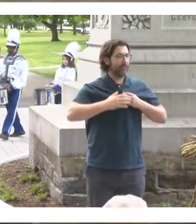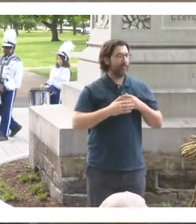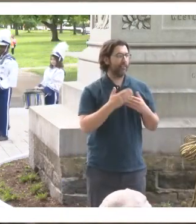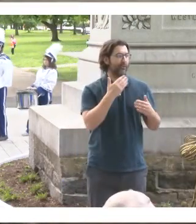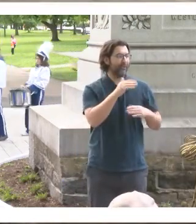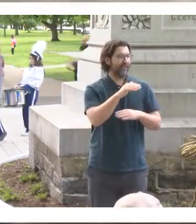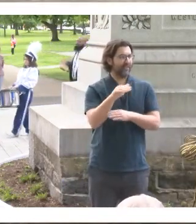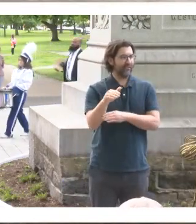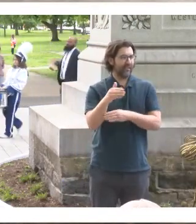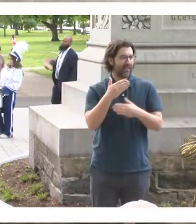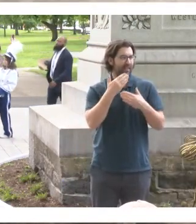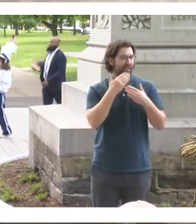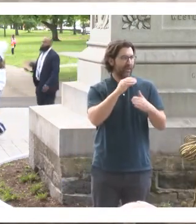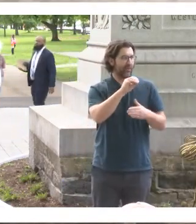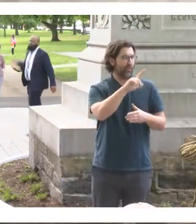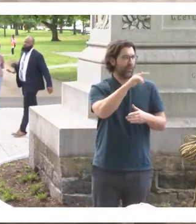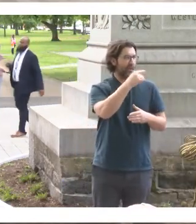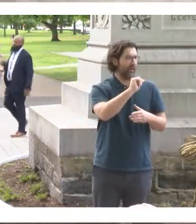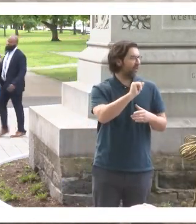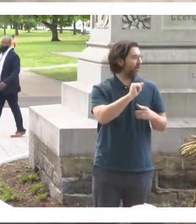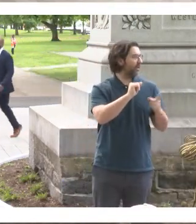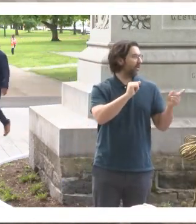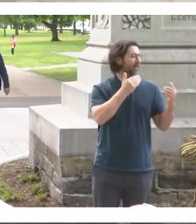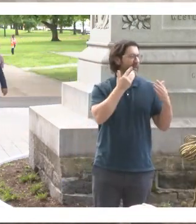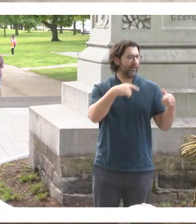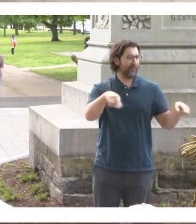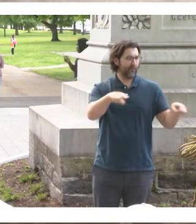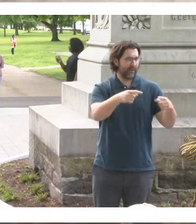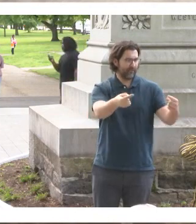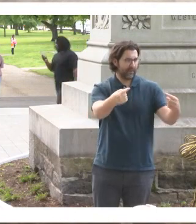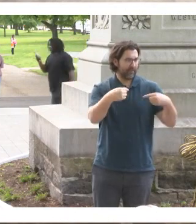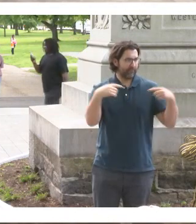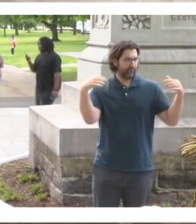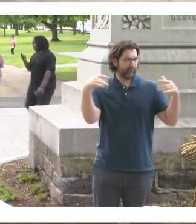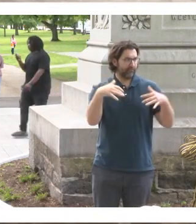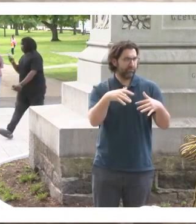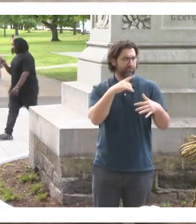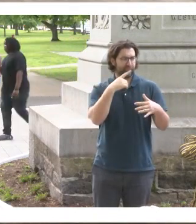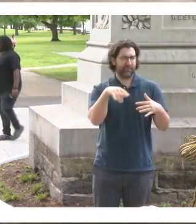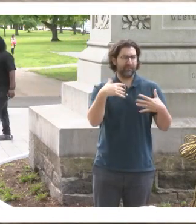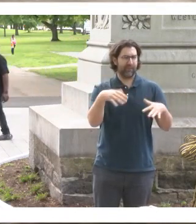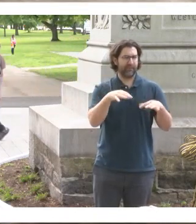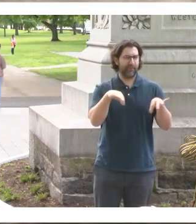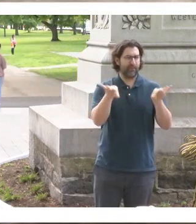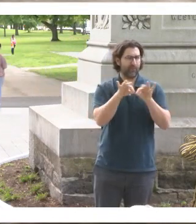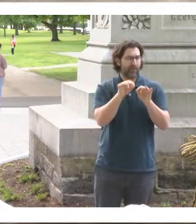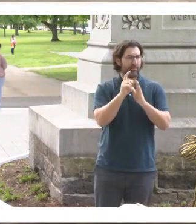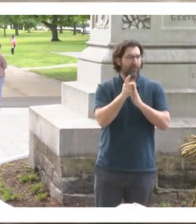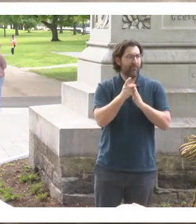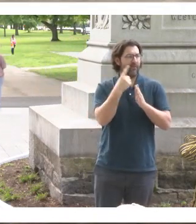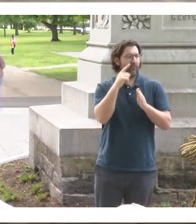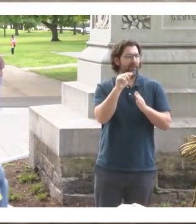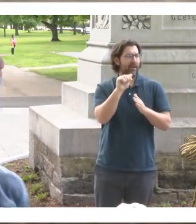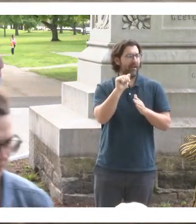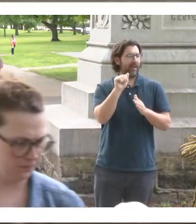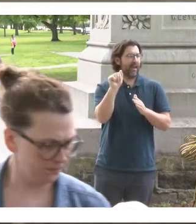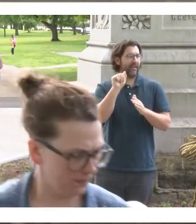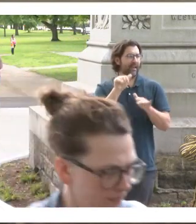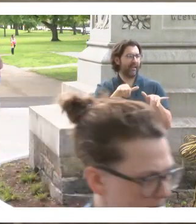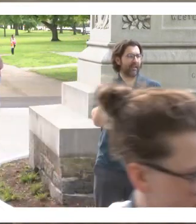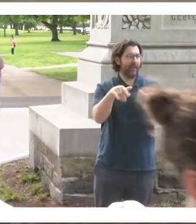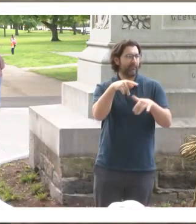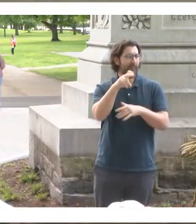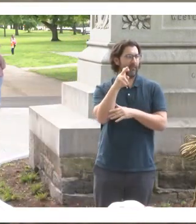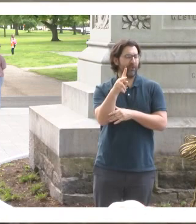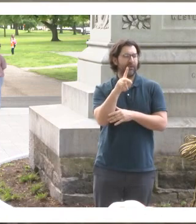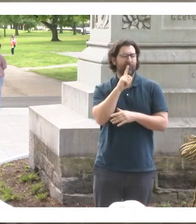Good evening. Thank you, Olga. Thank you all for joining us as we mark this wonderful milestone in Allegheny Commons Park.